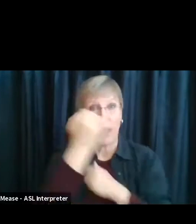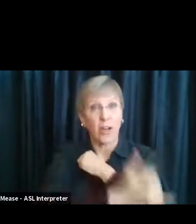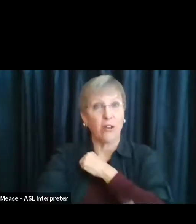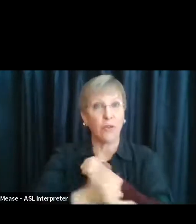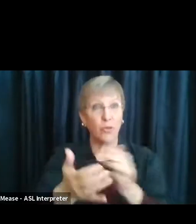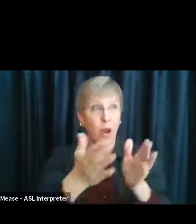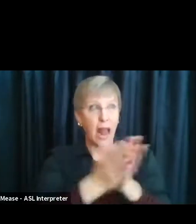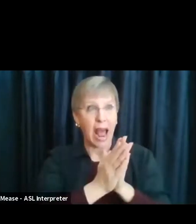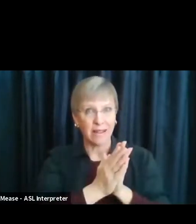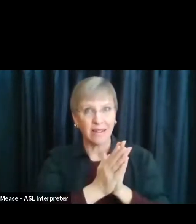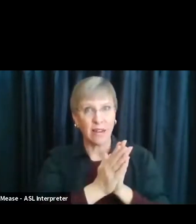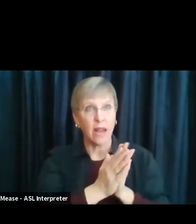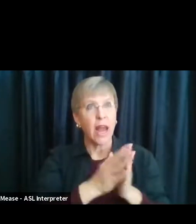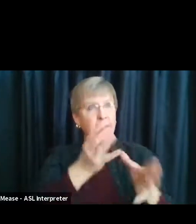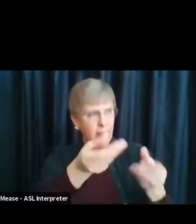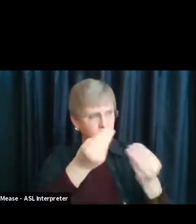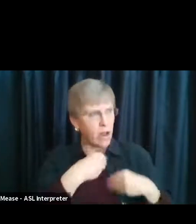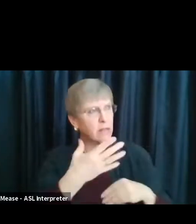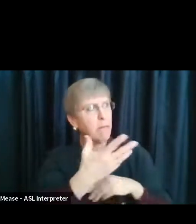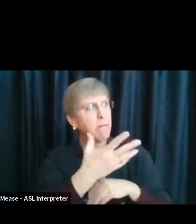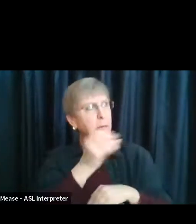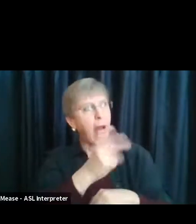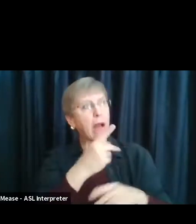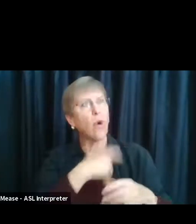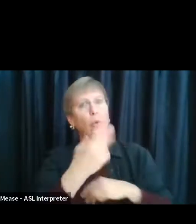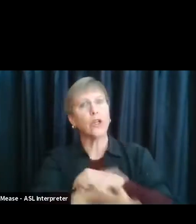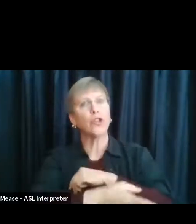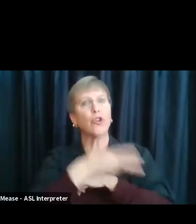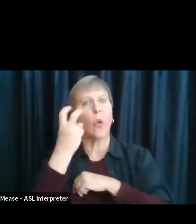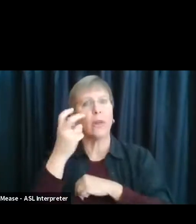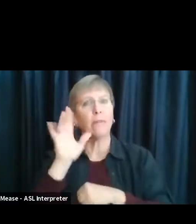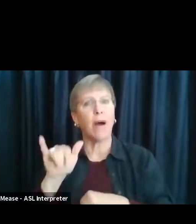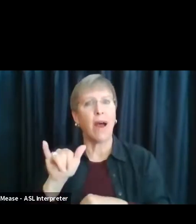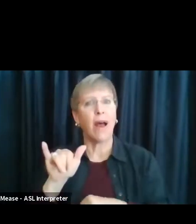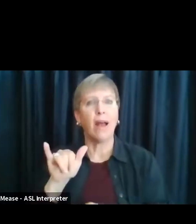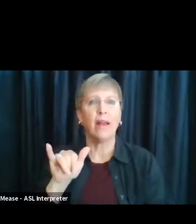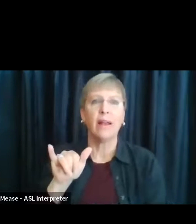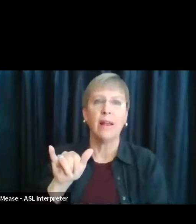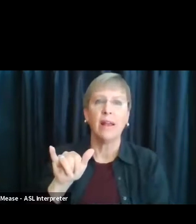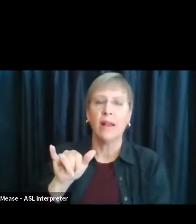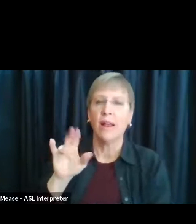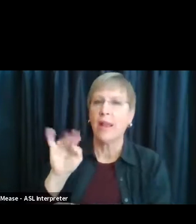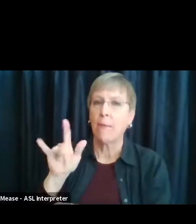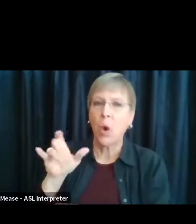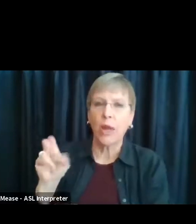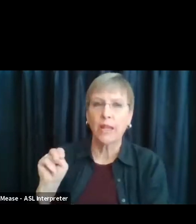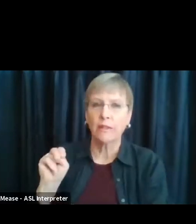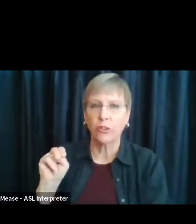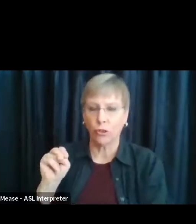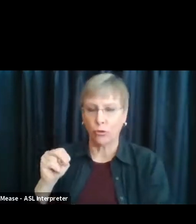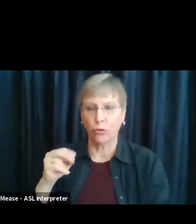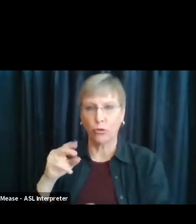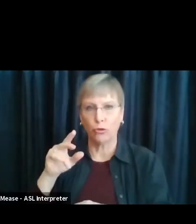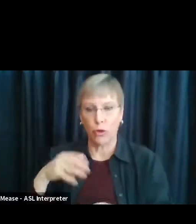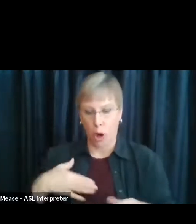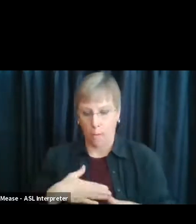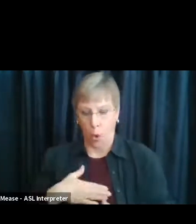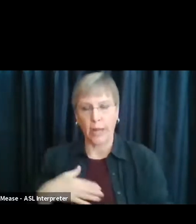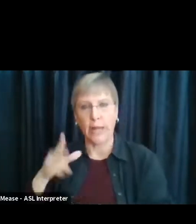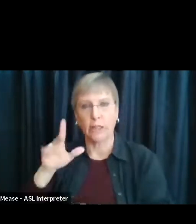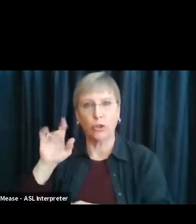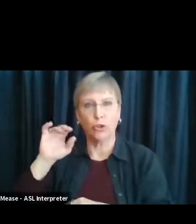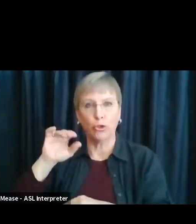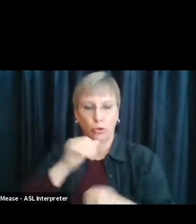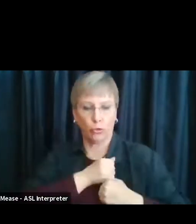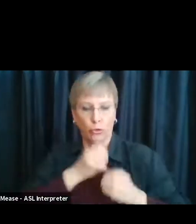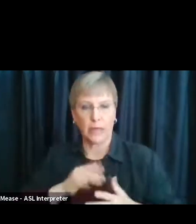ask back what had been stolen by the Napoleon troops at the beginning of